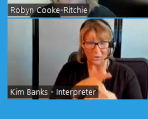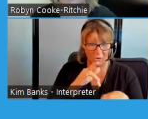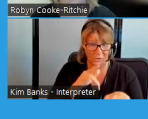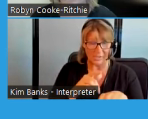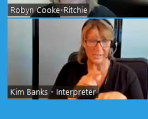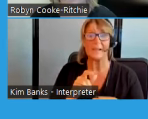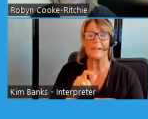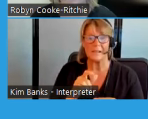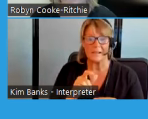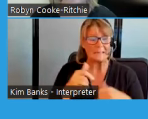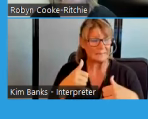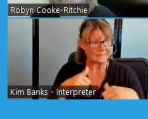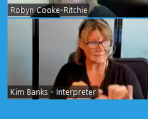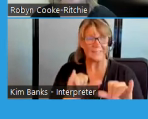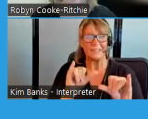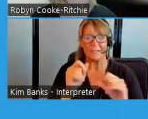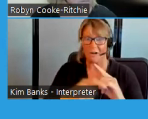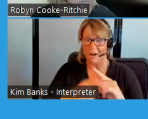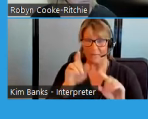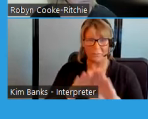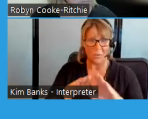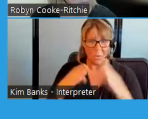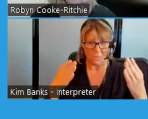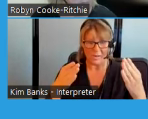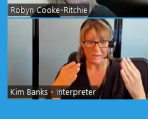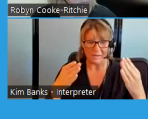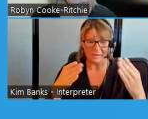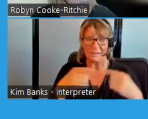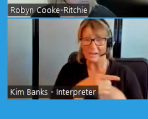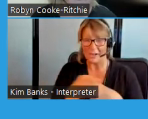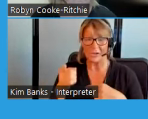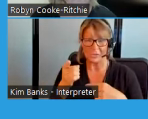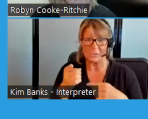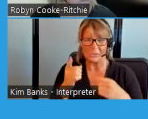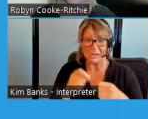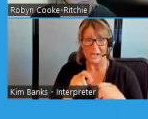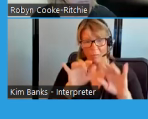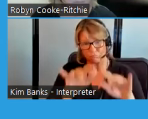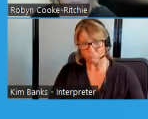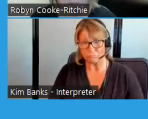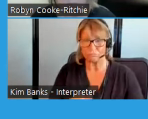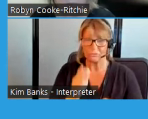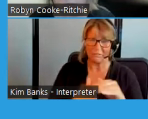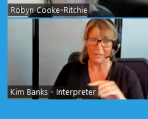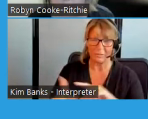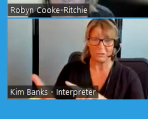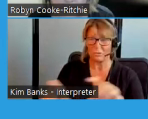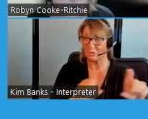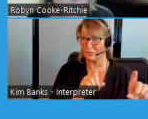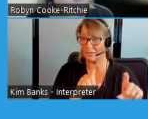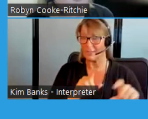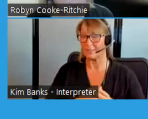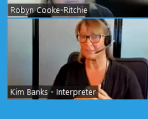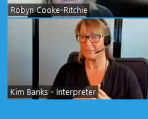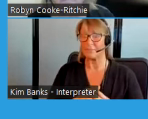leave early and it will still automatically open the webinar for you to please complete. Otherwise, when we